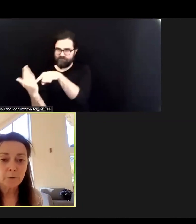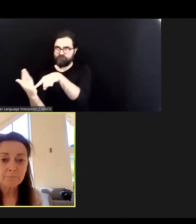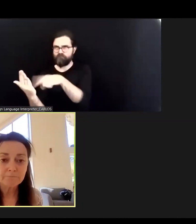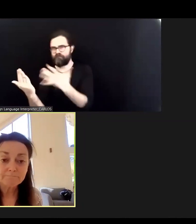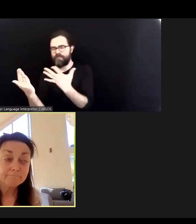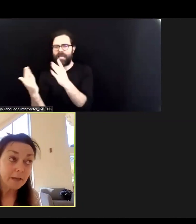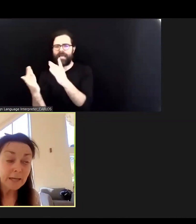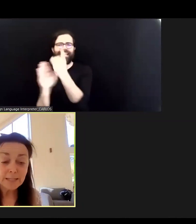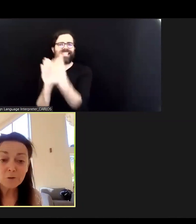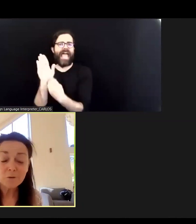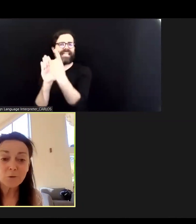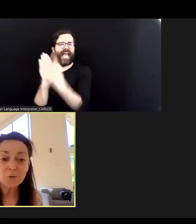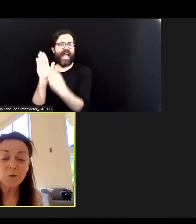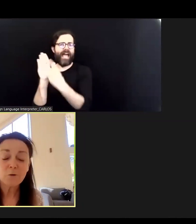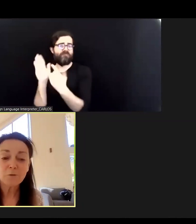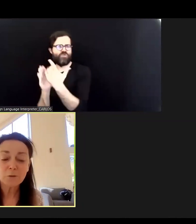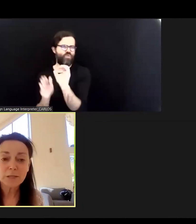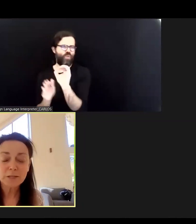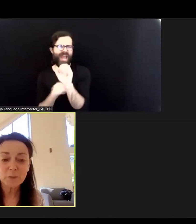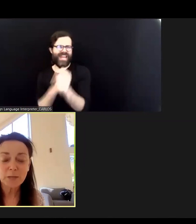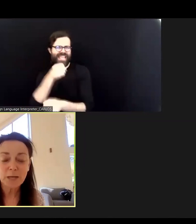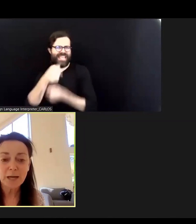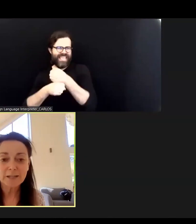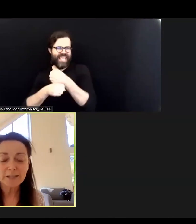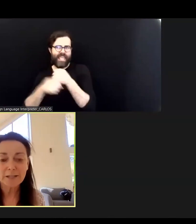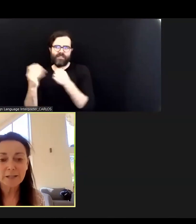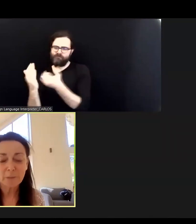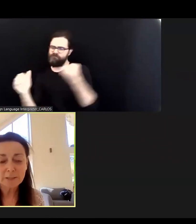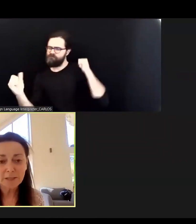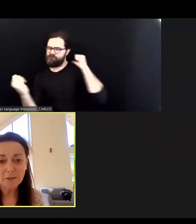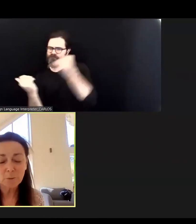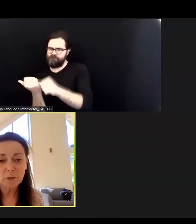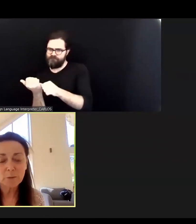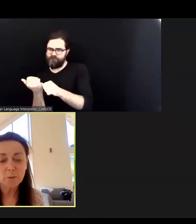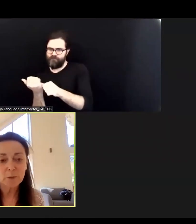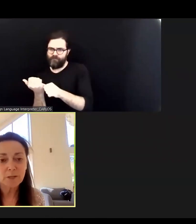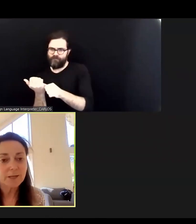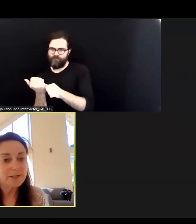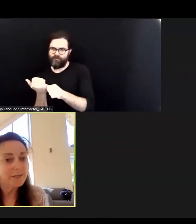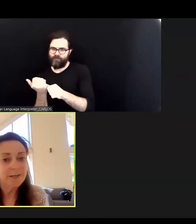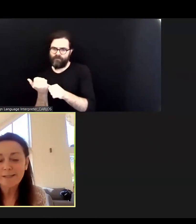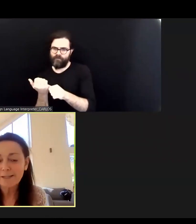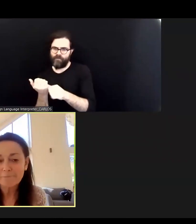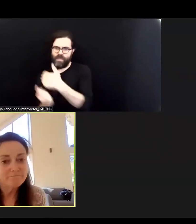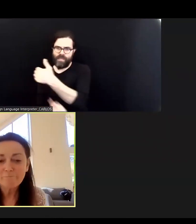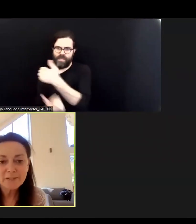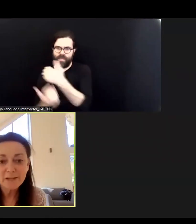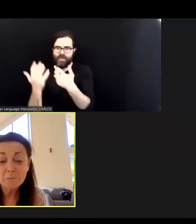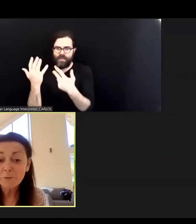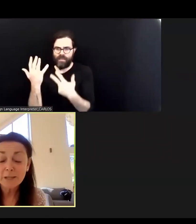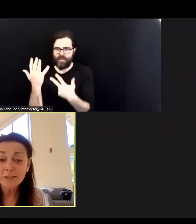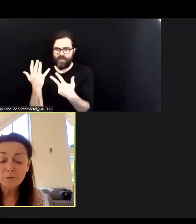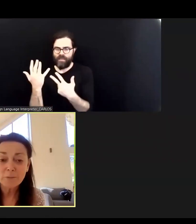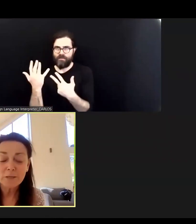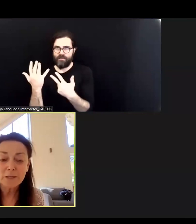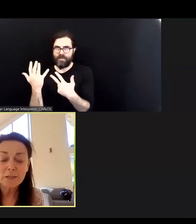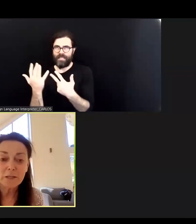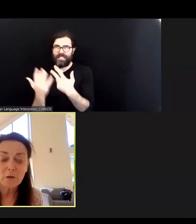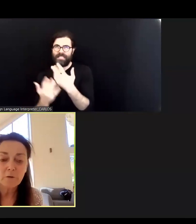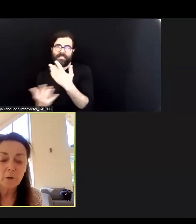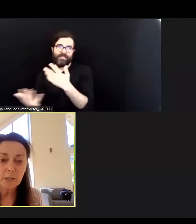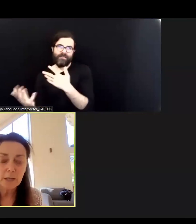and certifying their staff. So they are kind of adding accessibility as another part of the competence